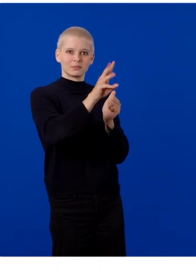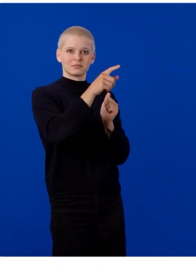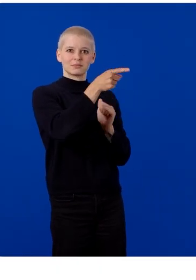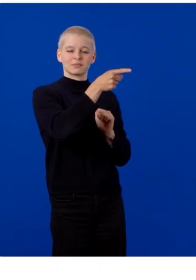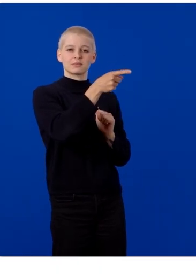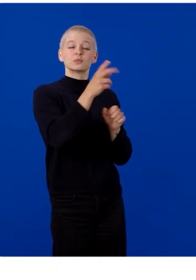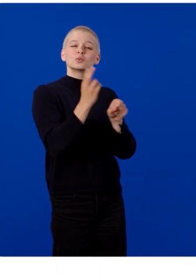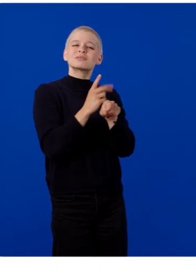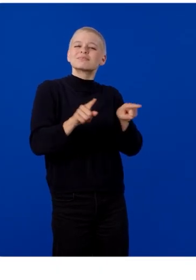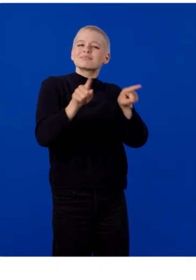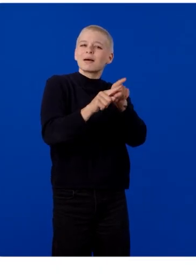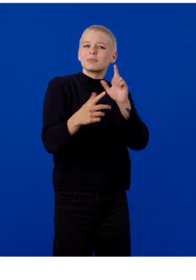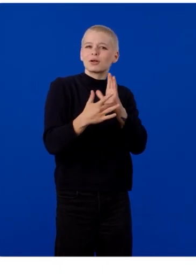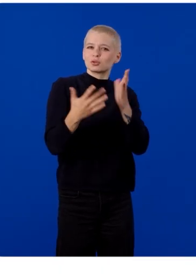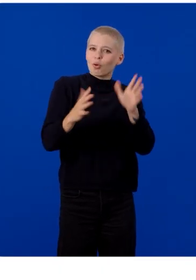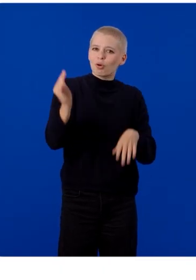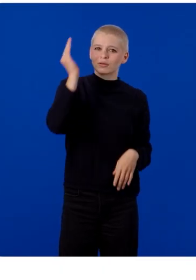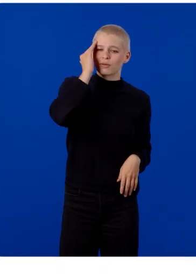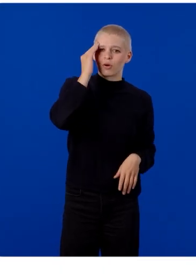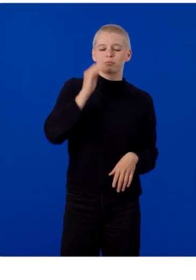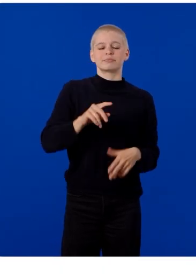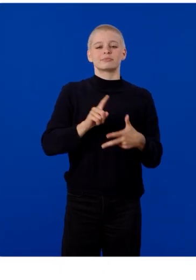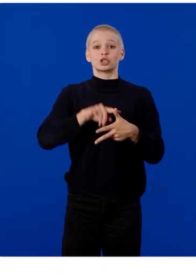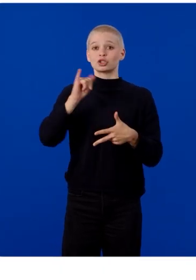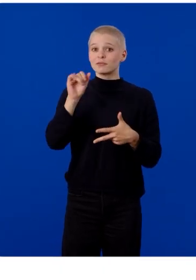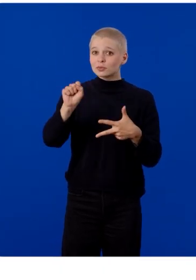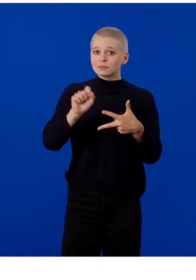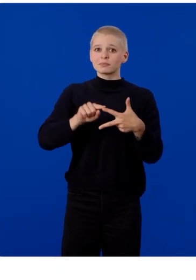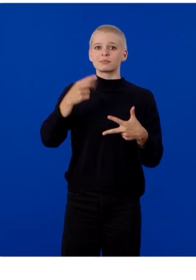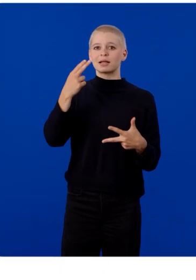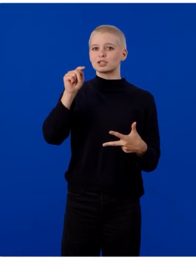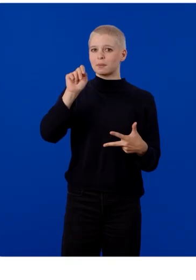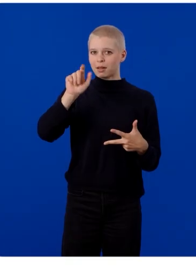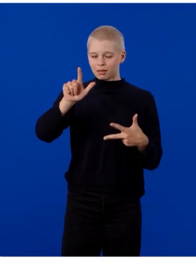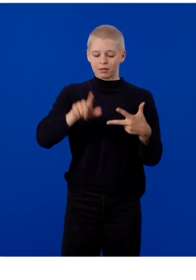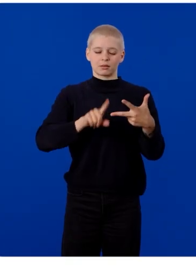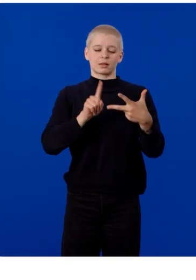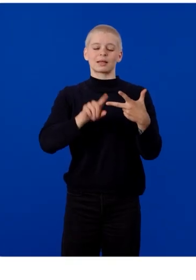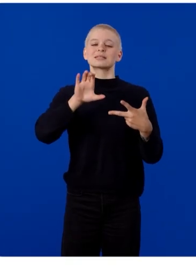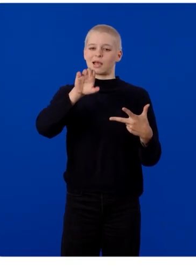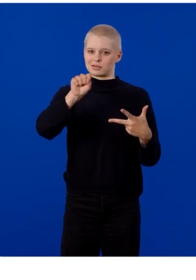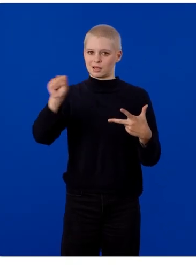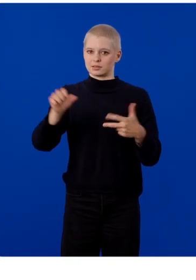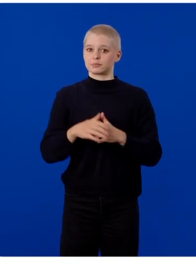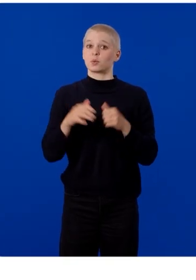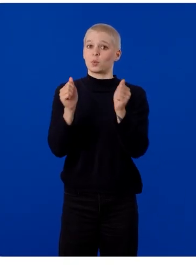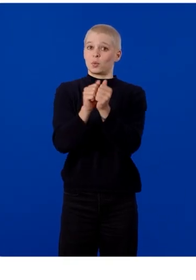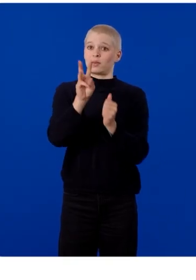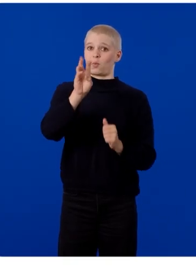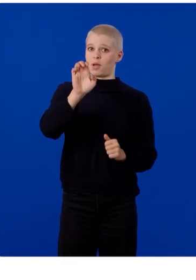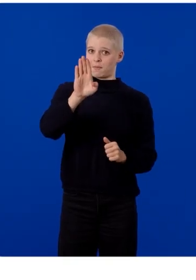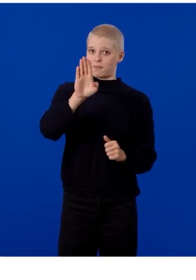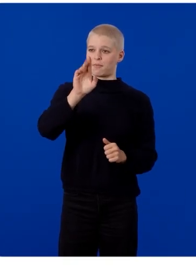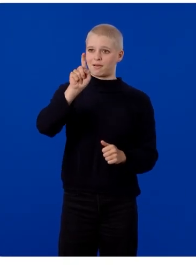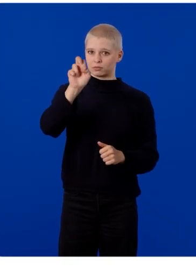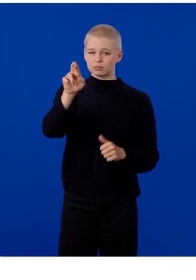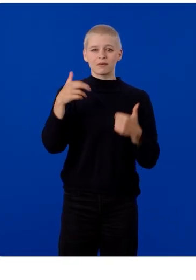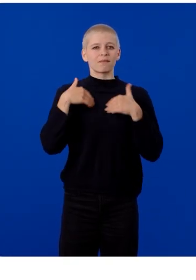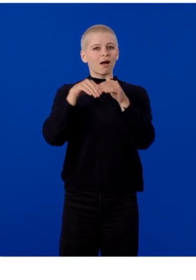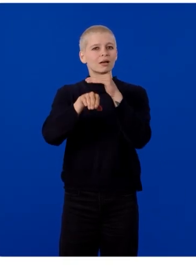technologies everyone knows, JavaScript, HTML, and CSS. With WebXR, you get access